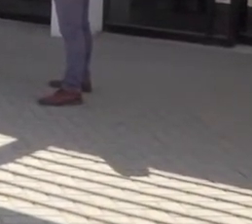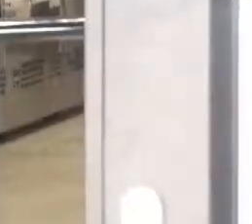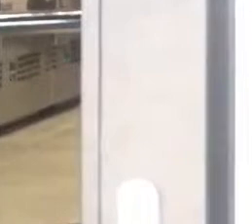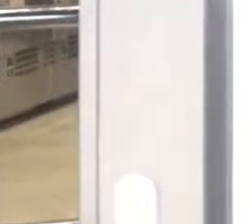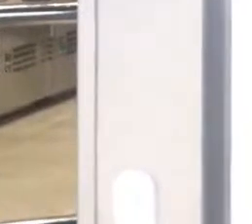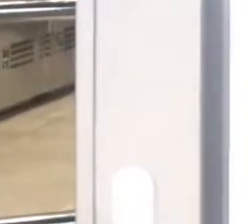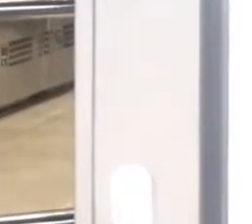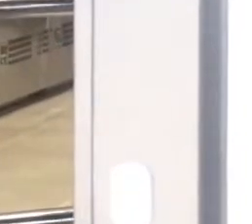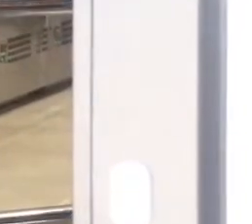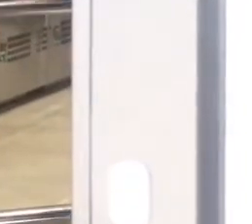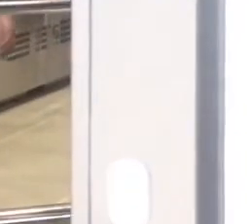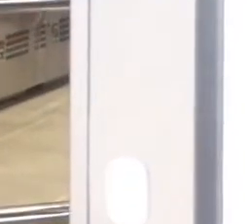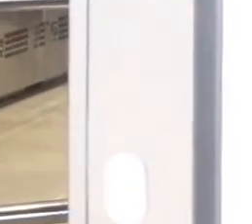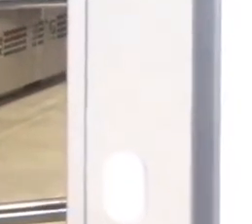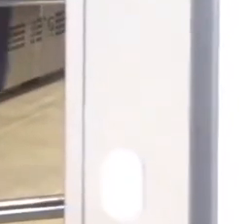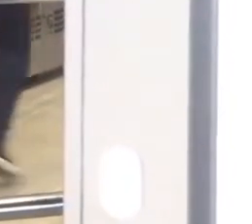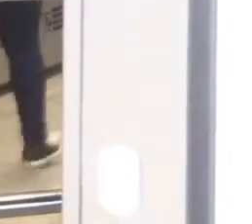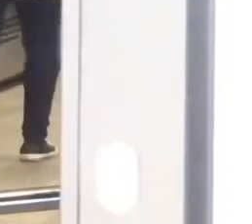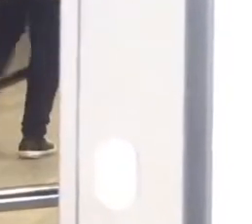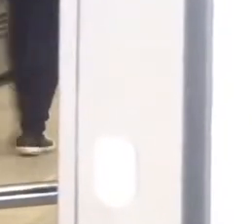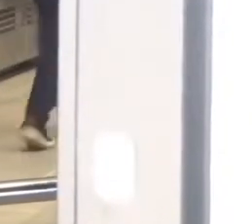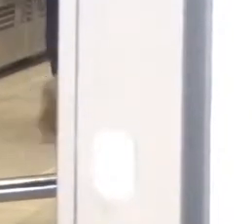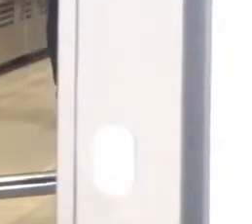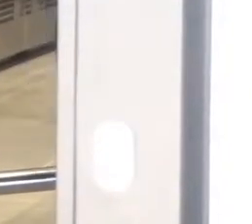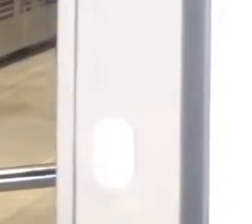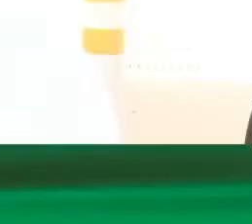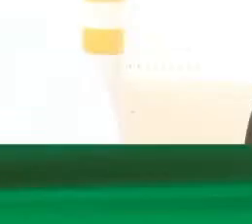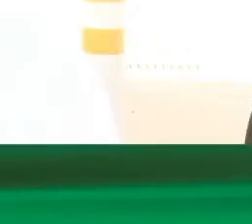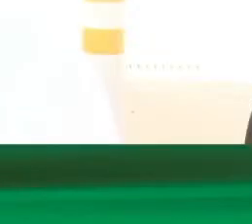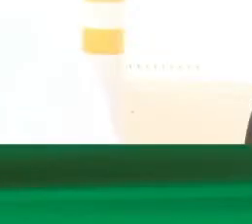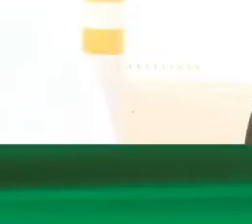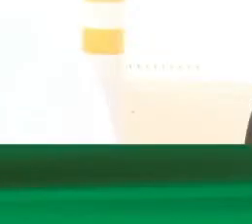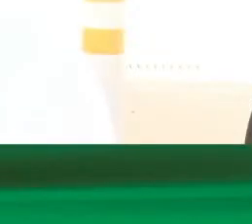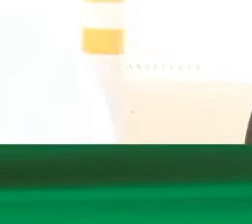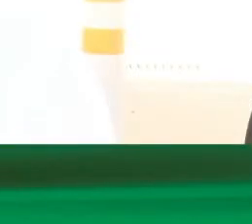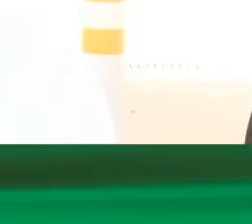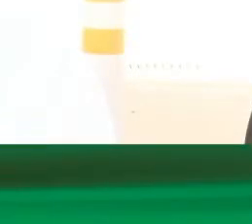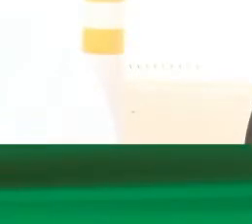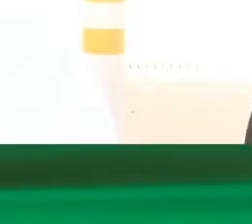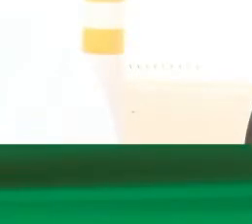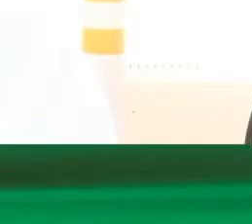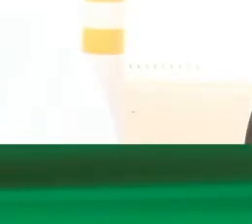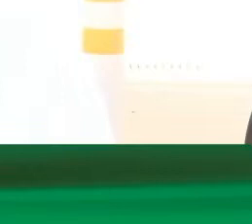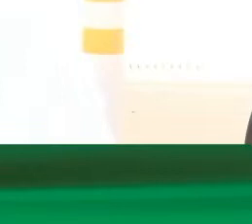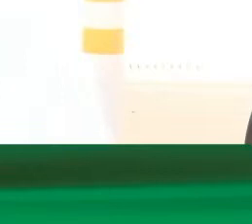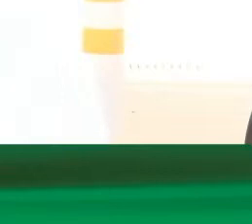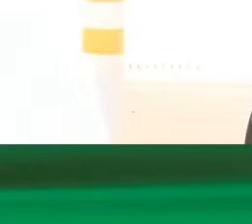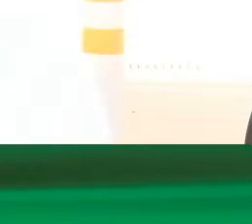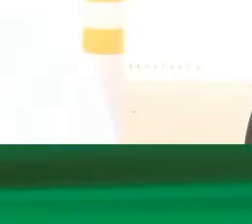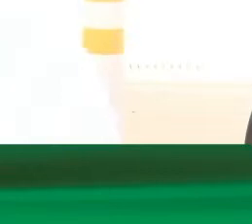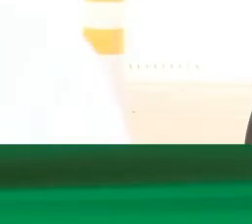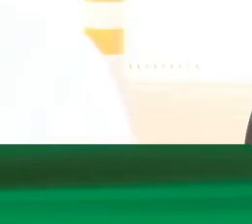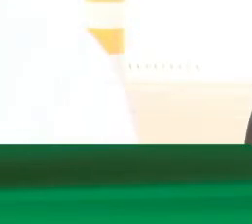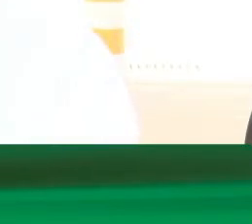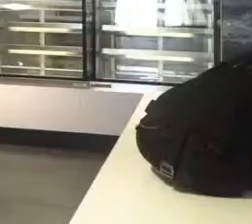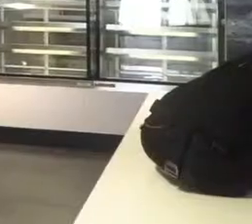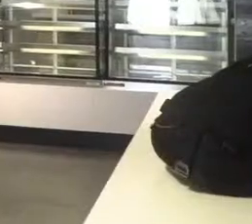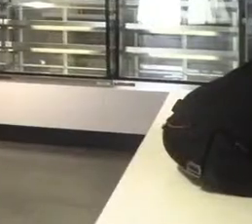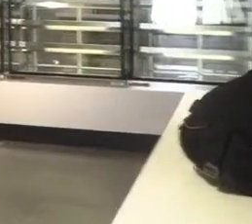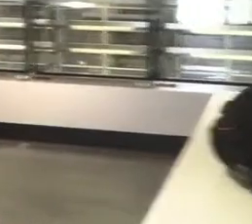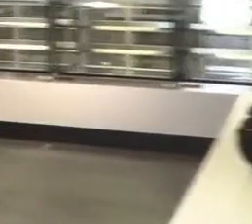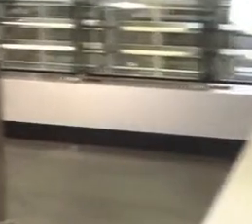yenze kwaba lula into yoba sibe siyakwazi uba ibhanki ibone kufanelekile into yoba inkxaso